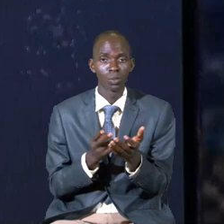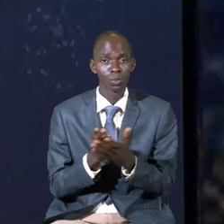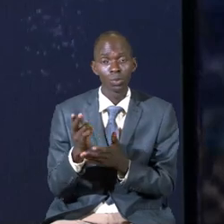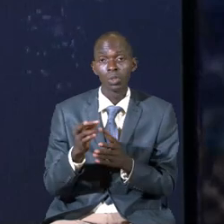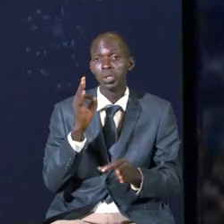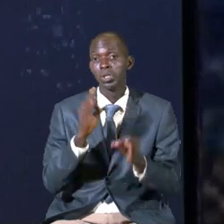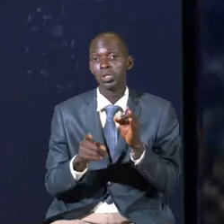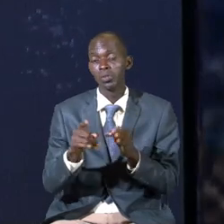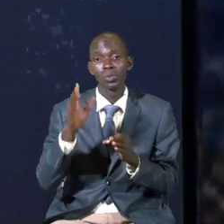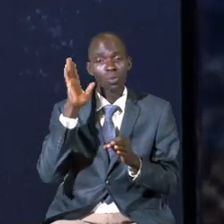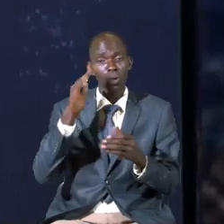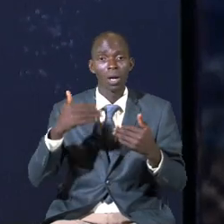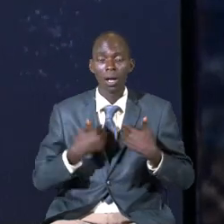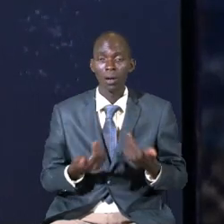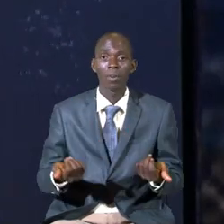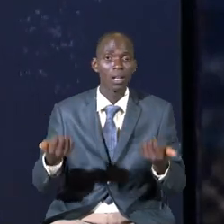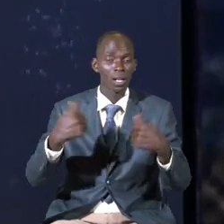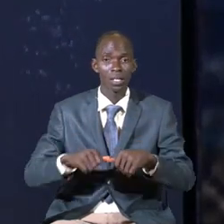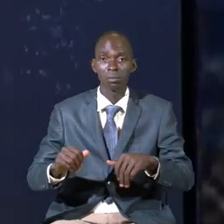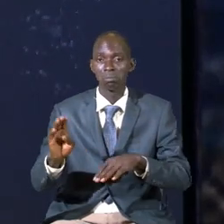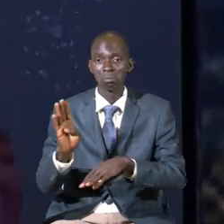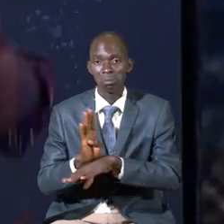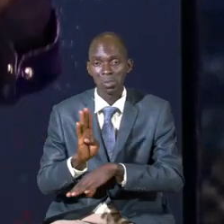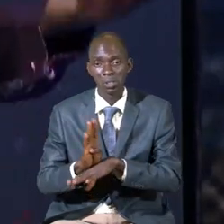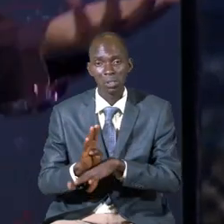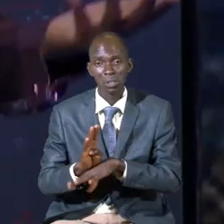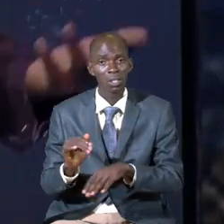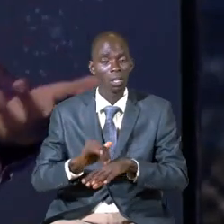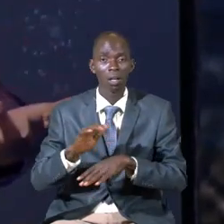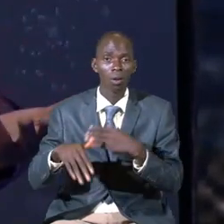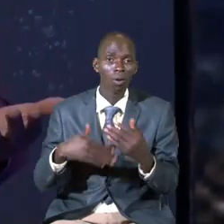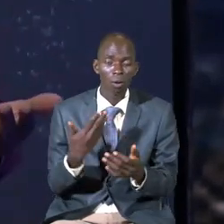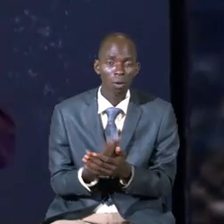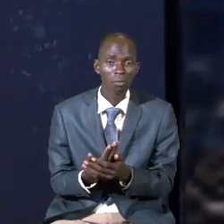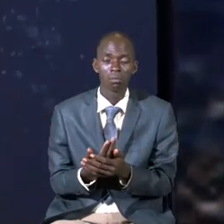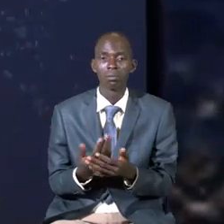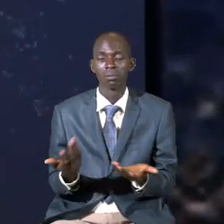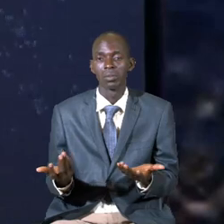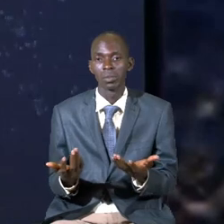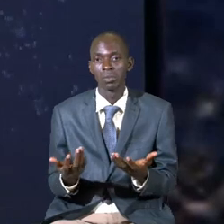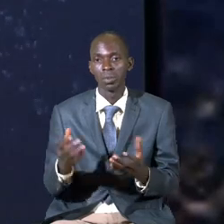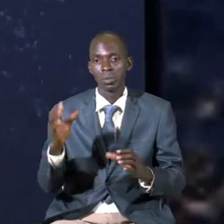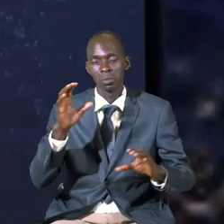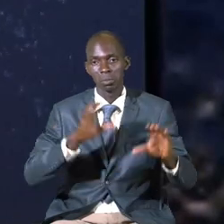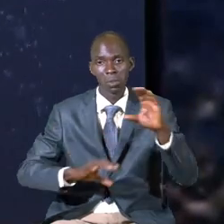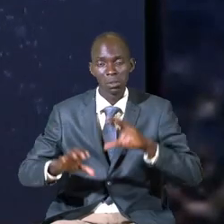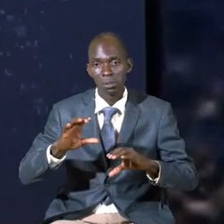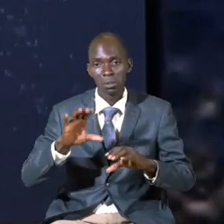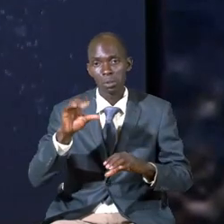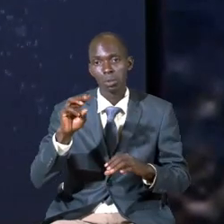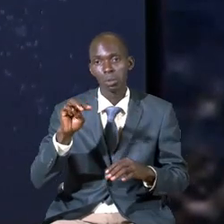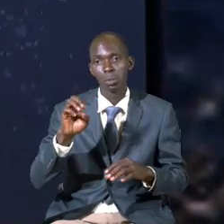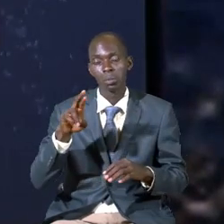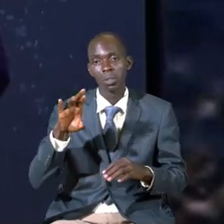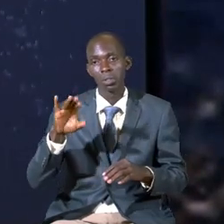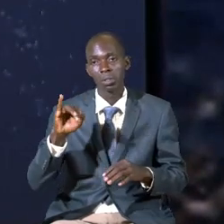transaction at all with anyone commercial anyone in society